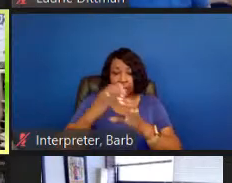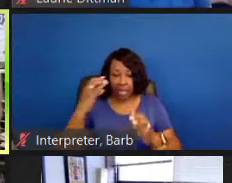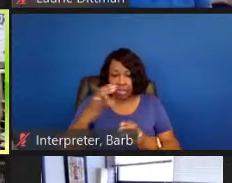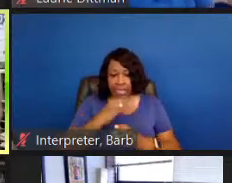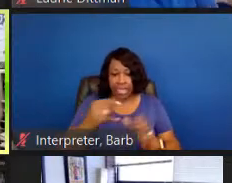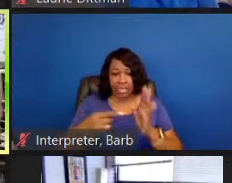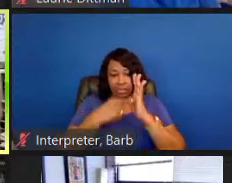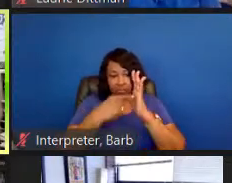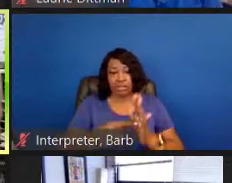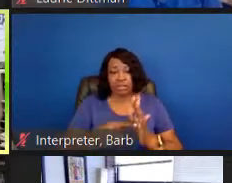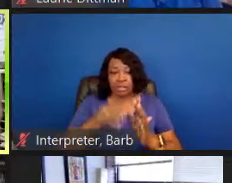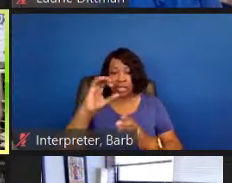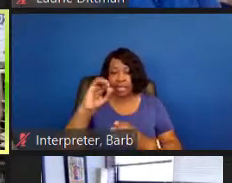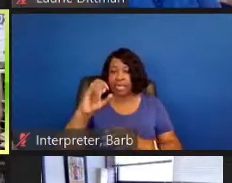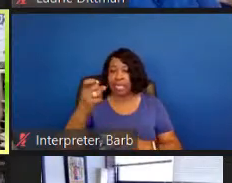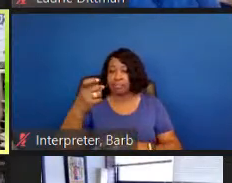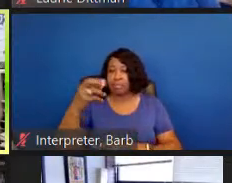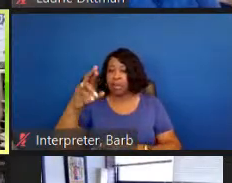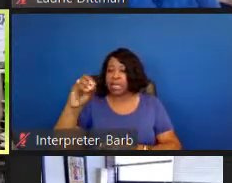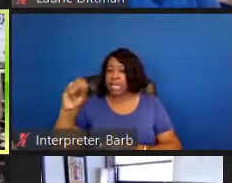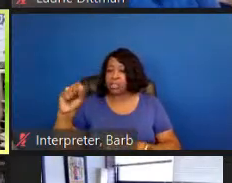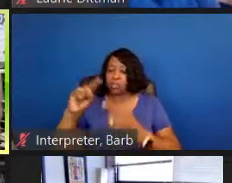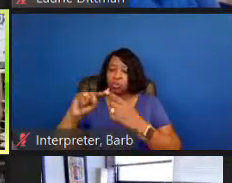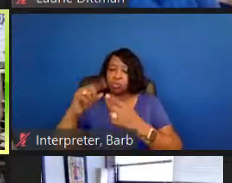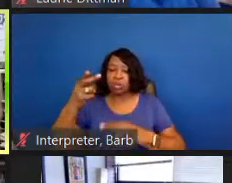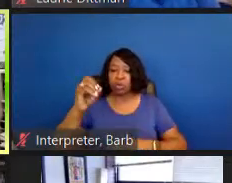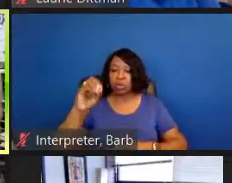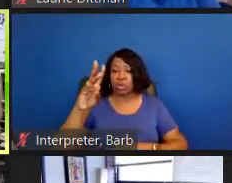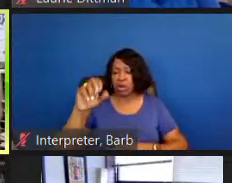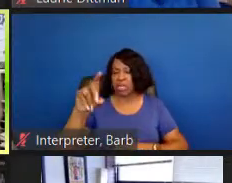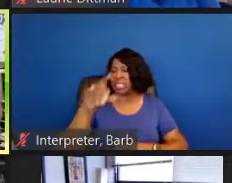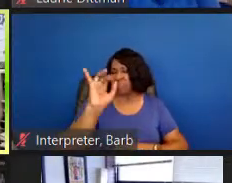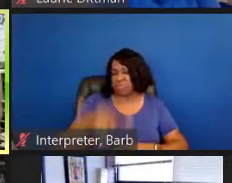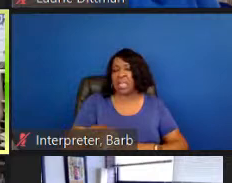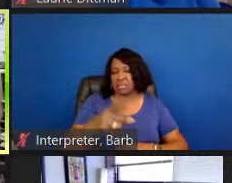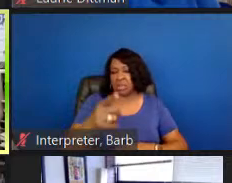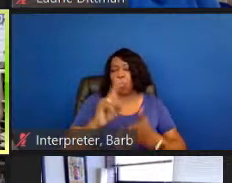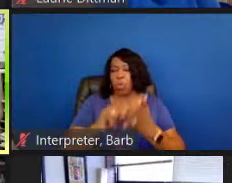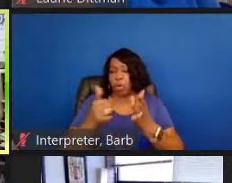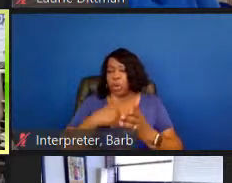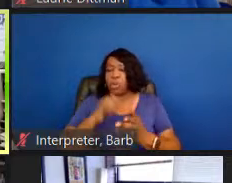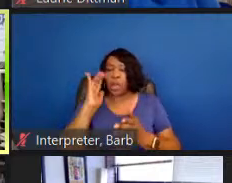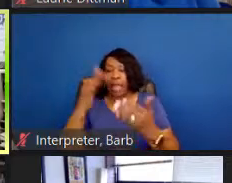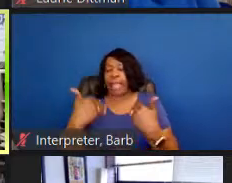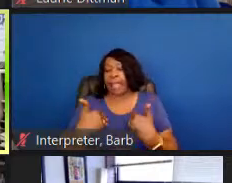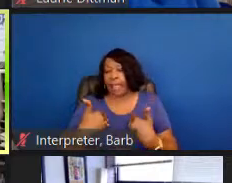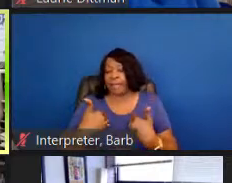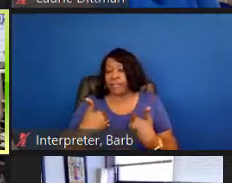displaying express to Howard. So that's basically what we're going to have.